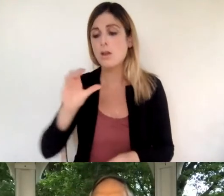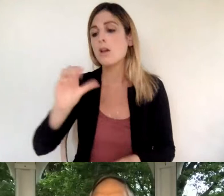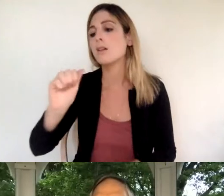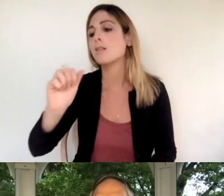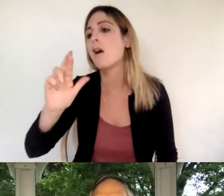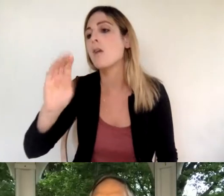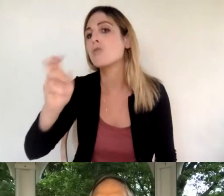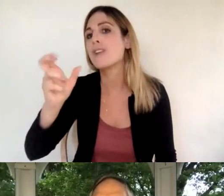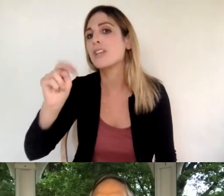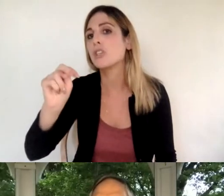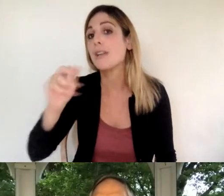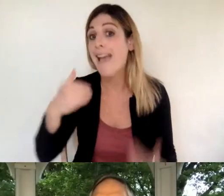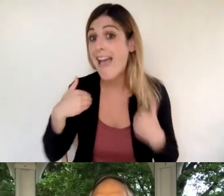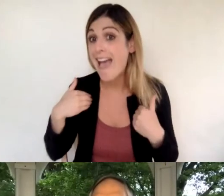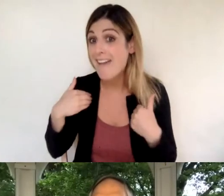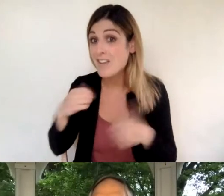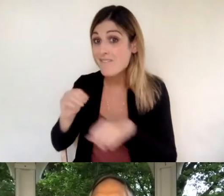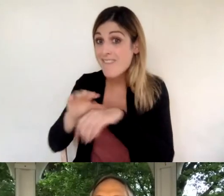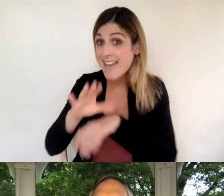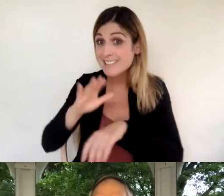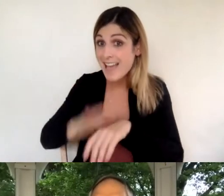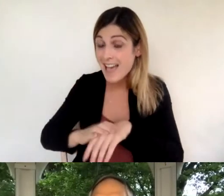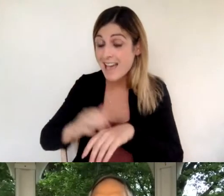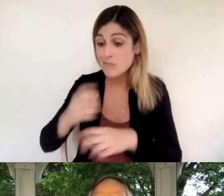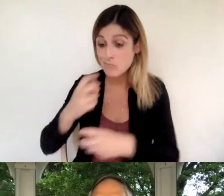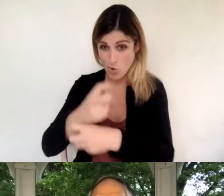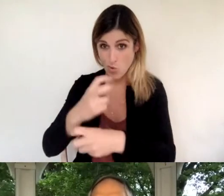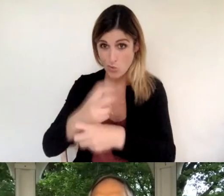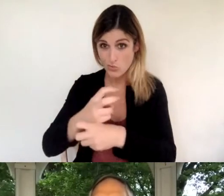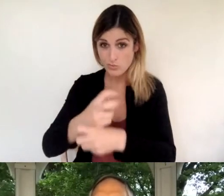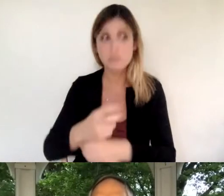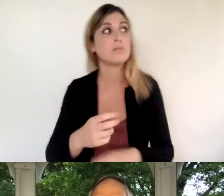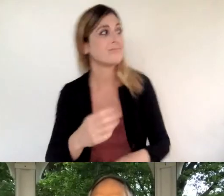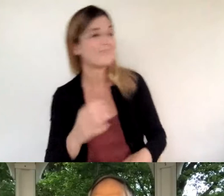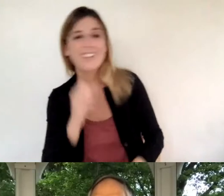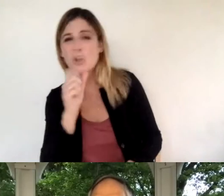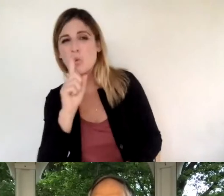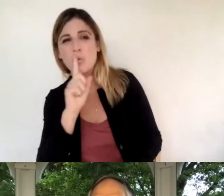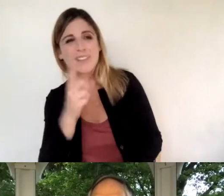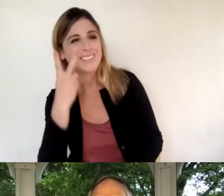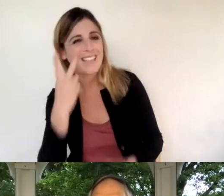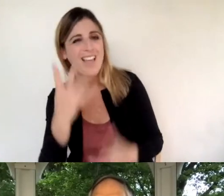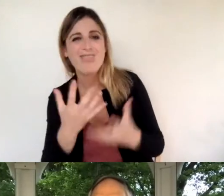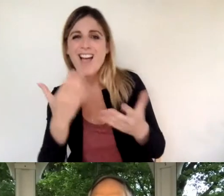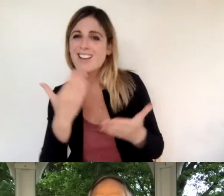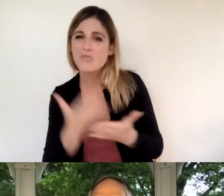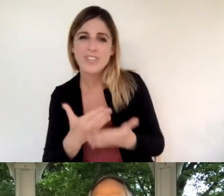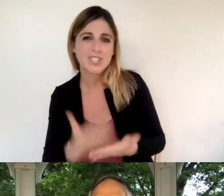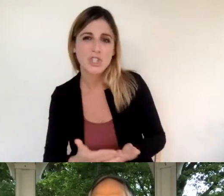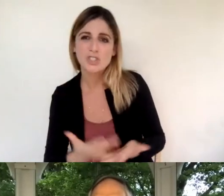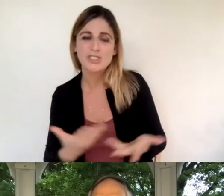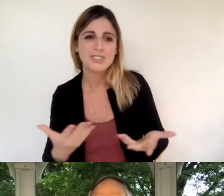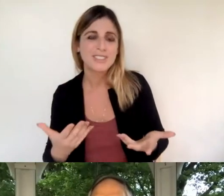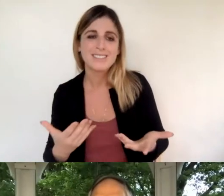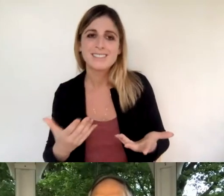that was an issue, the phosphates in carbonated drinks, but mm-hmm. I haven't seen too much on that in relationship to